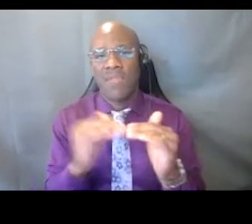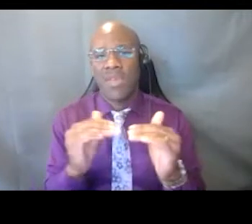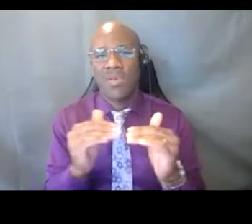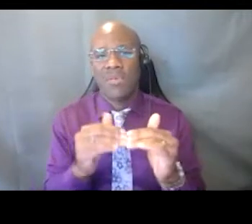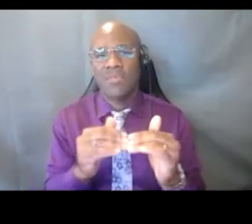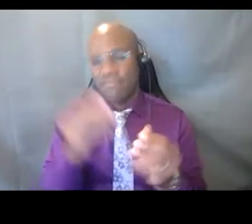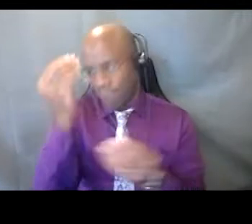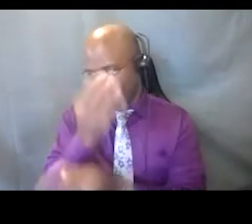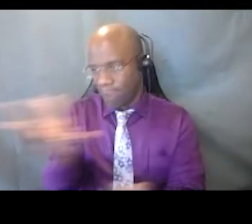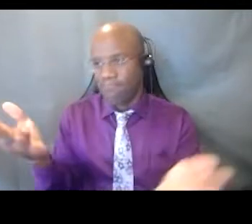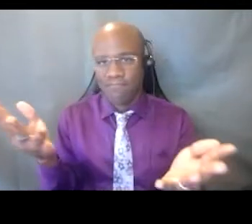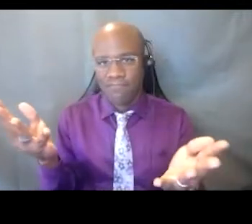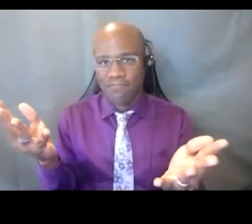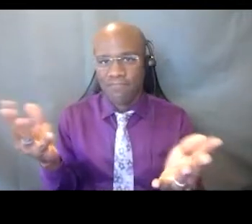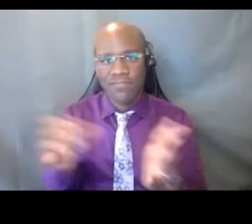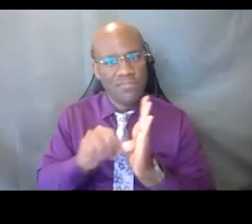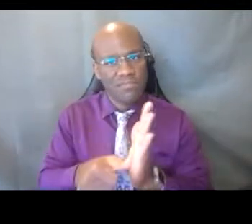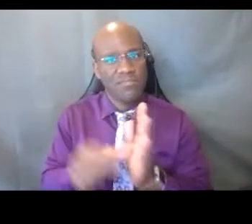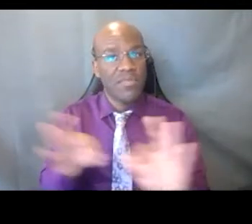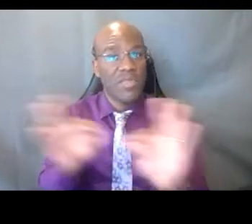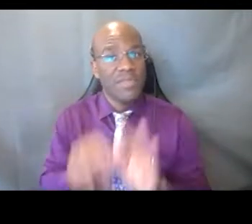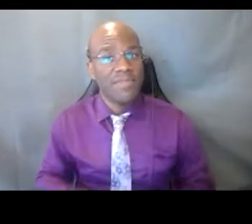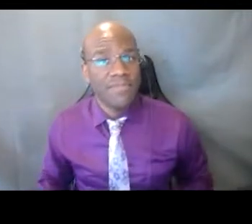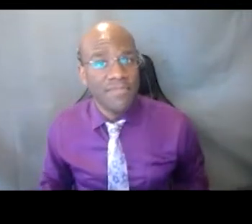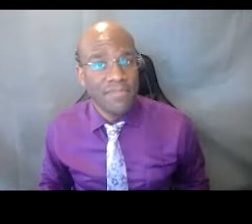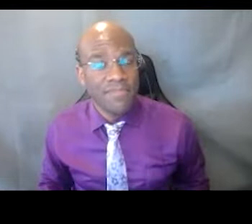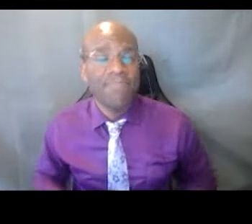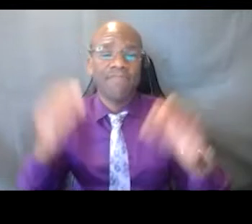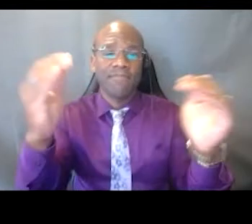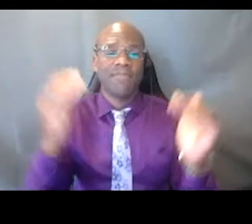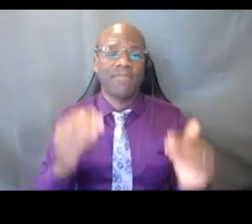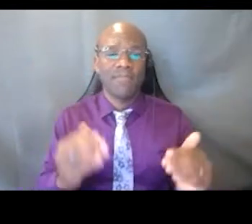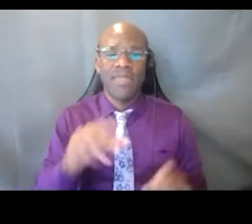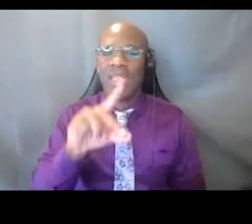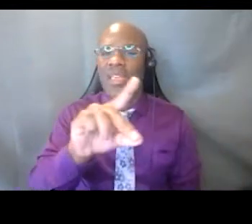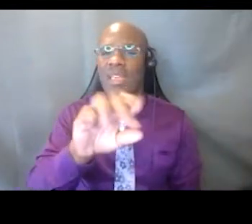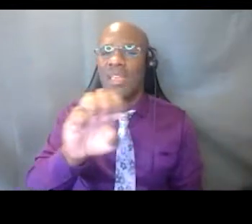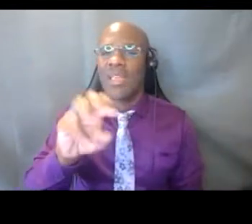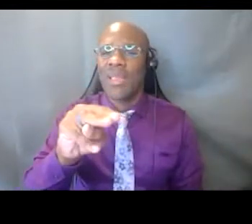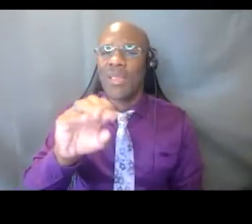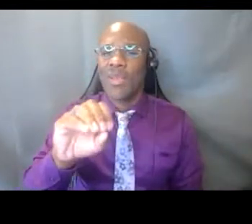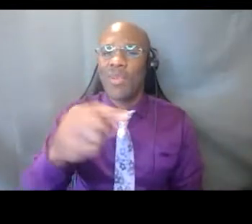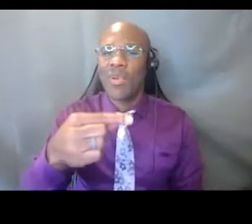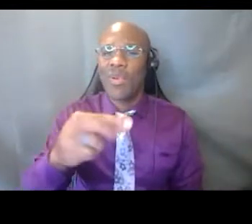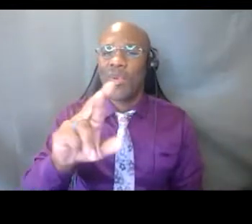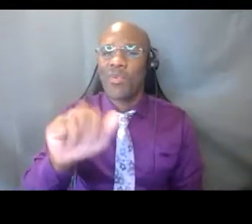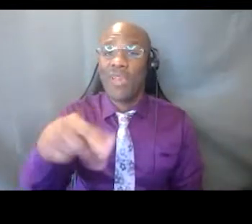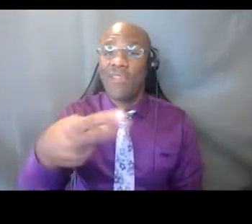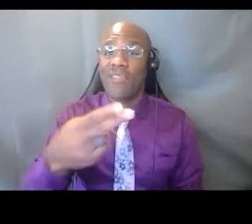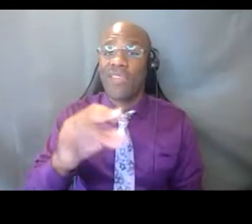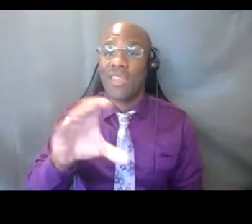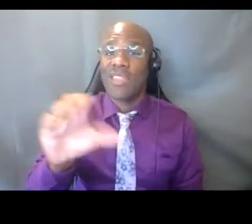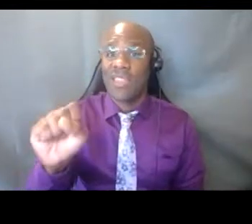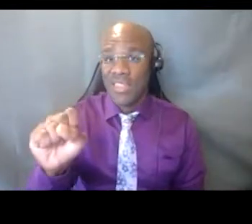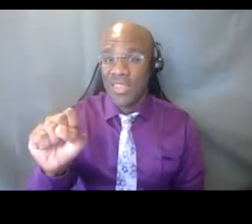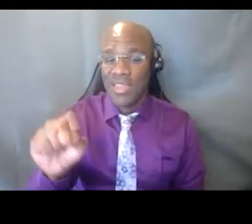So I'm going to briefly go over the demographics. So for this particular study, this project, I was able to read saturation, which means that